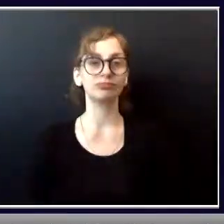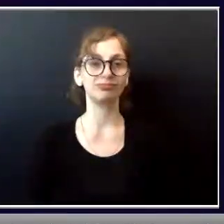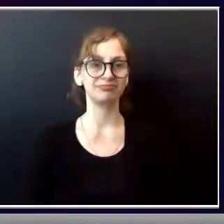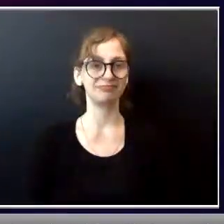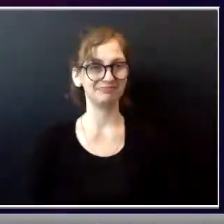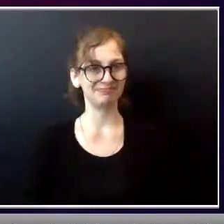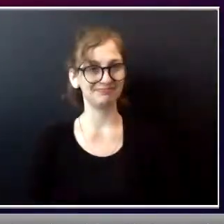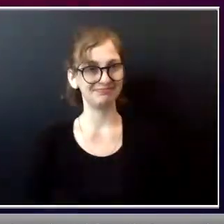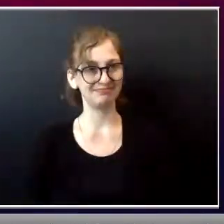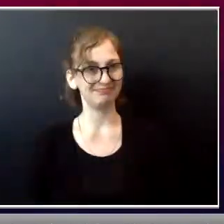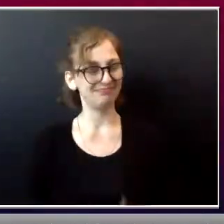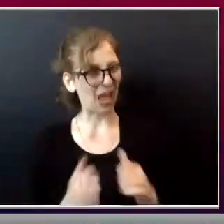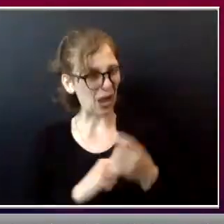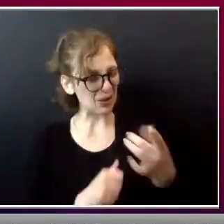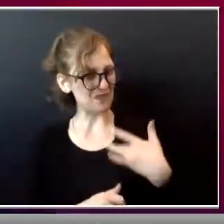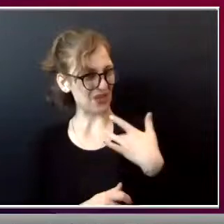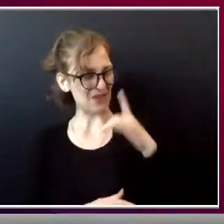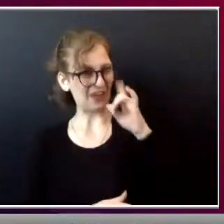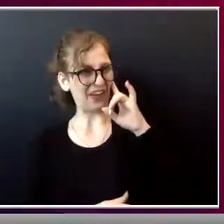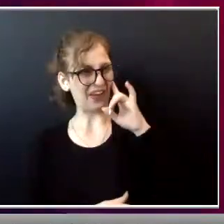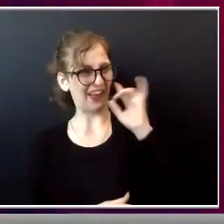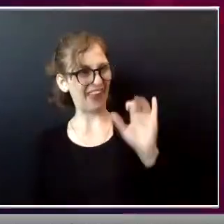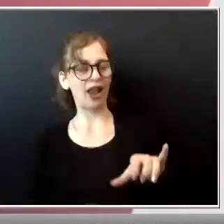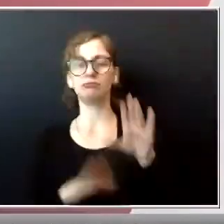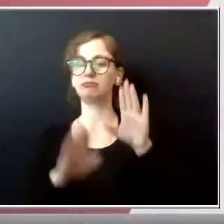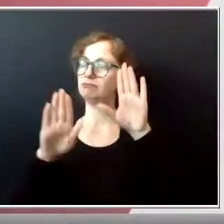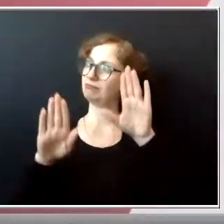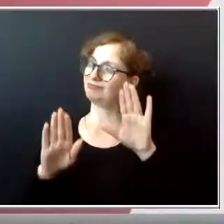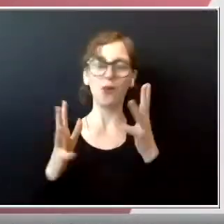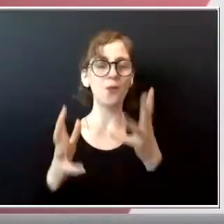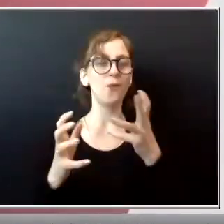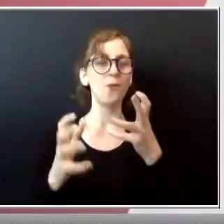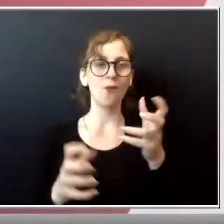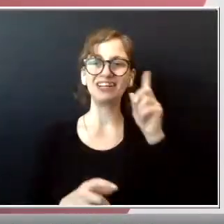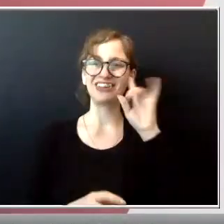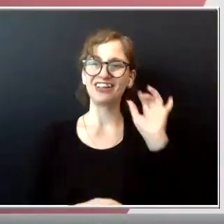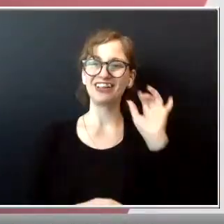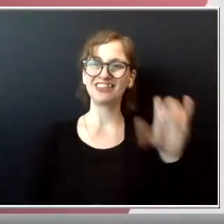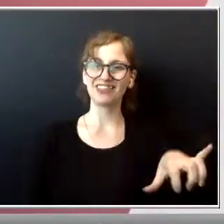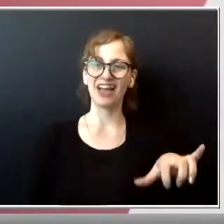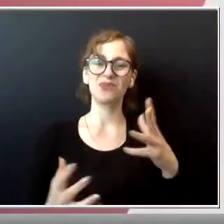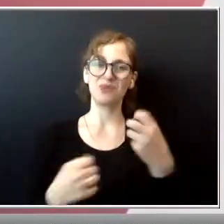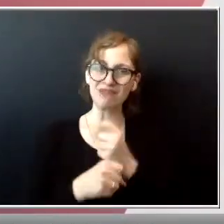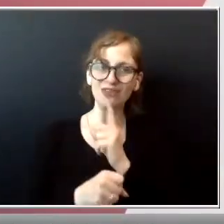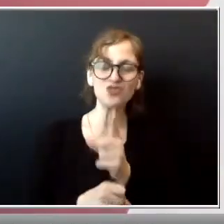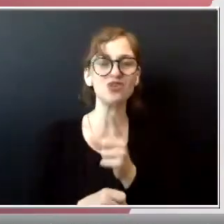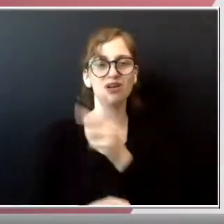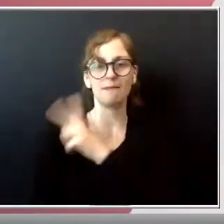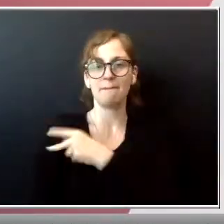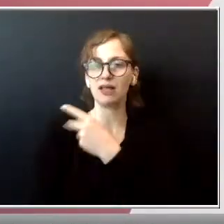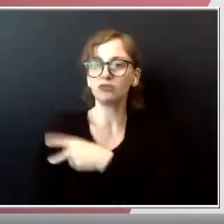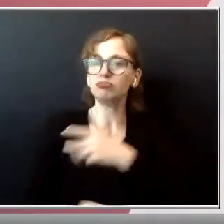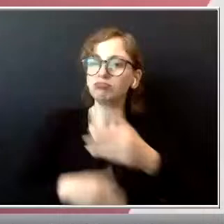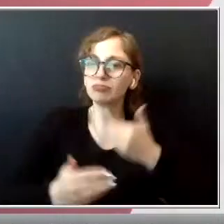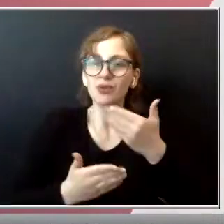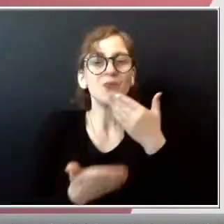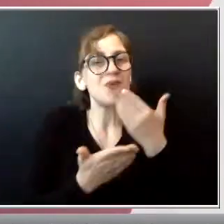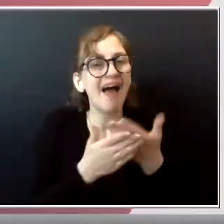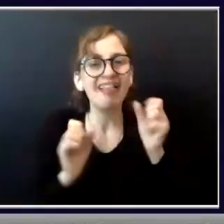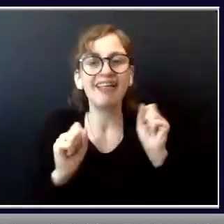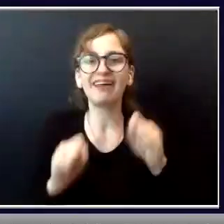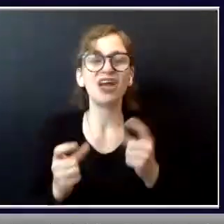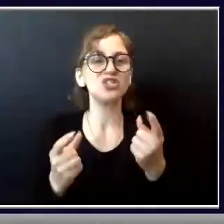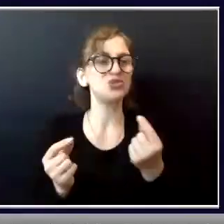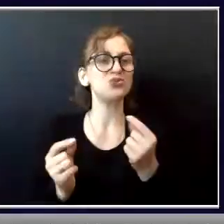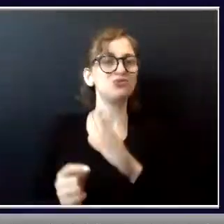hearing that? That's awesome. That's what we want to hear. We want to make sure the patients are doing well and they're able to do what they love the most. To get back